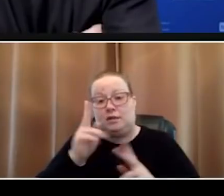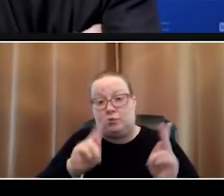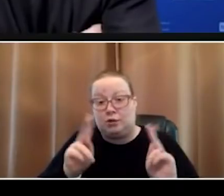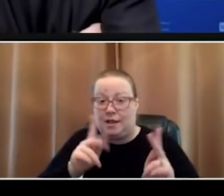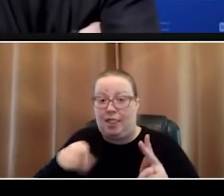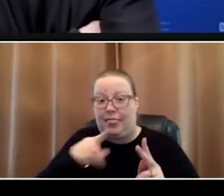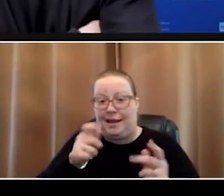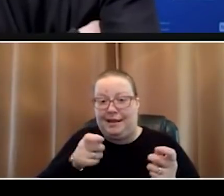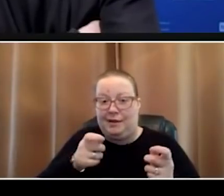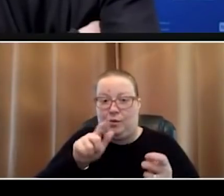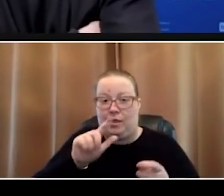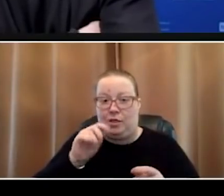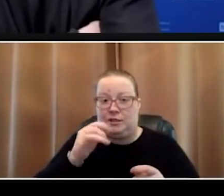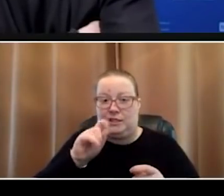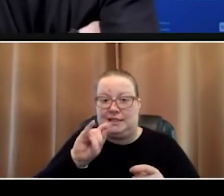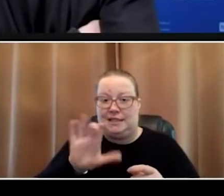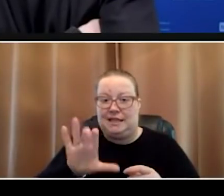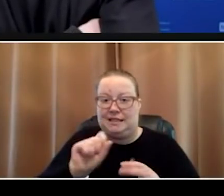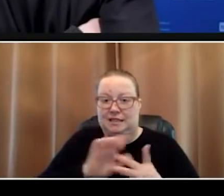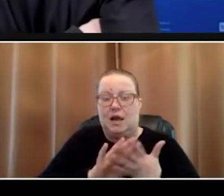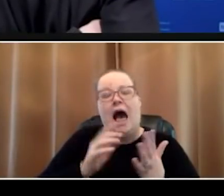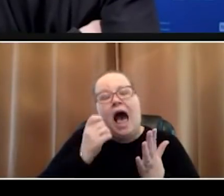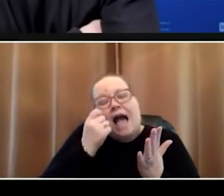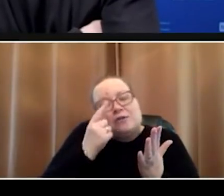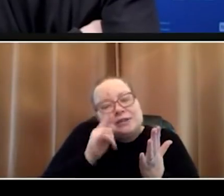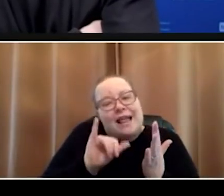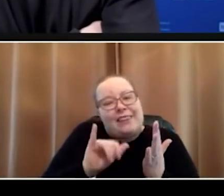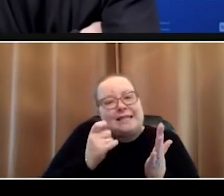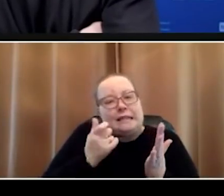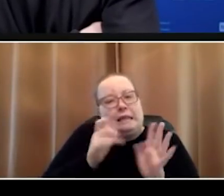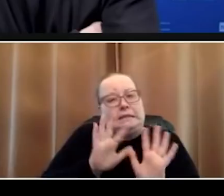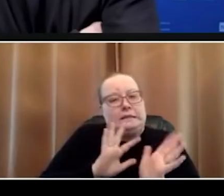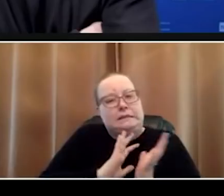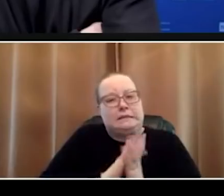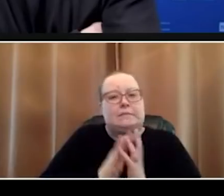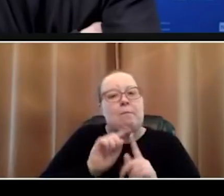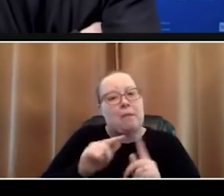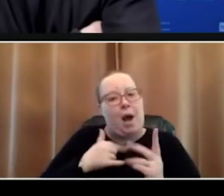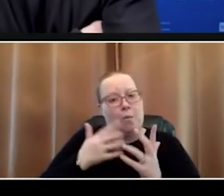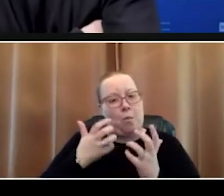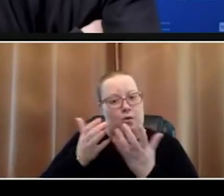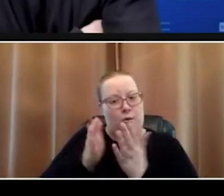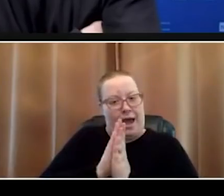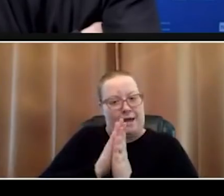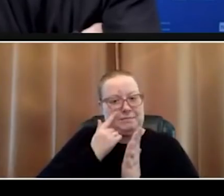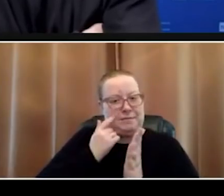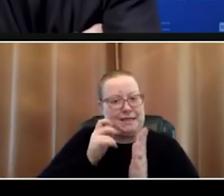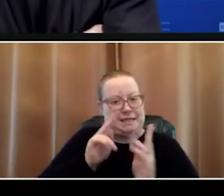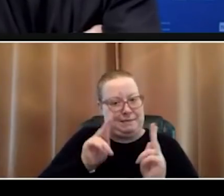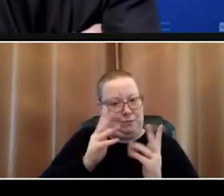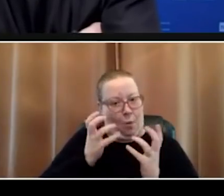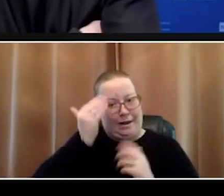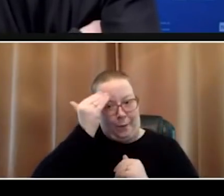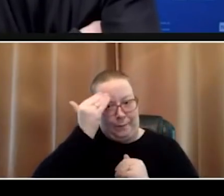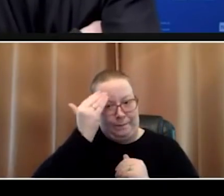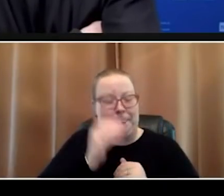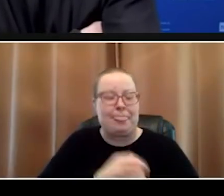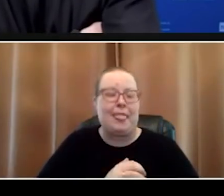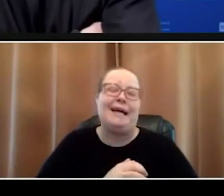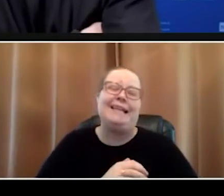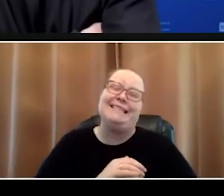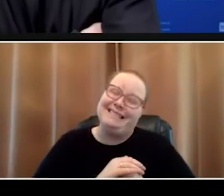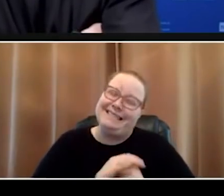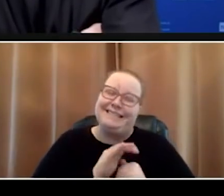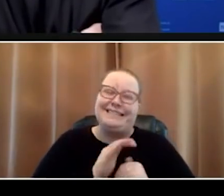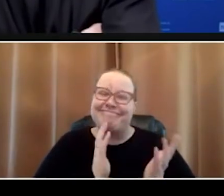that sort of thing? That's a little bit of a stretch, I understand, but I gotta ask it because people want to know. Well, that is a stretch. If you don't